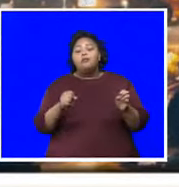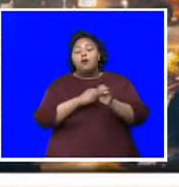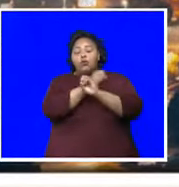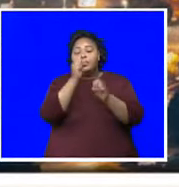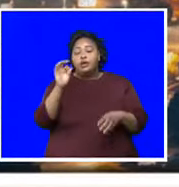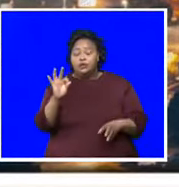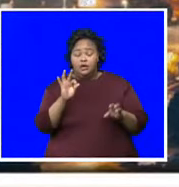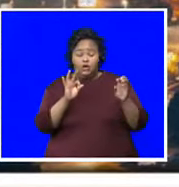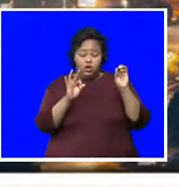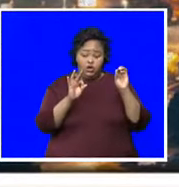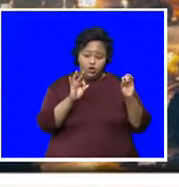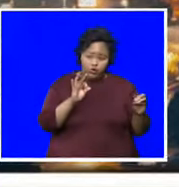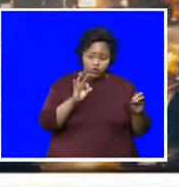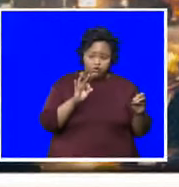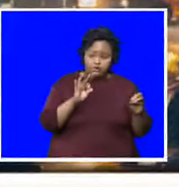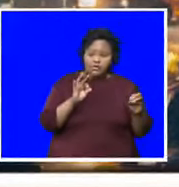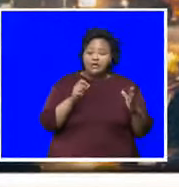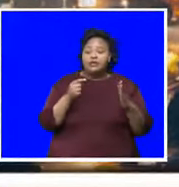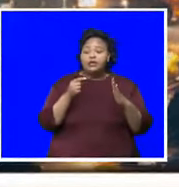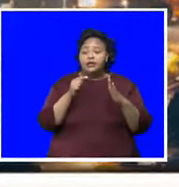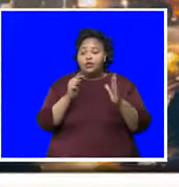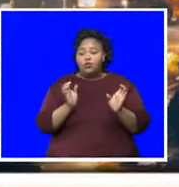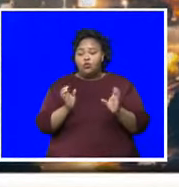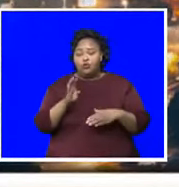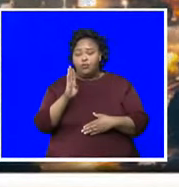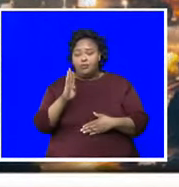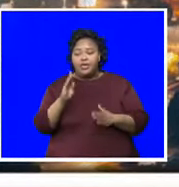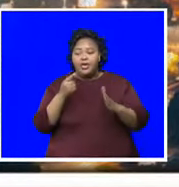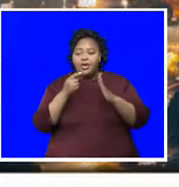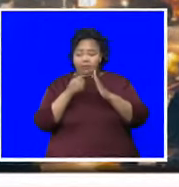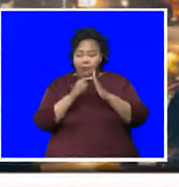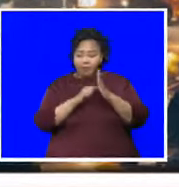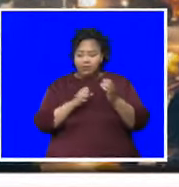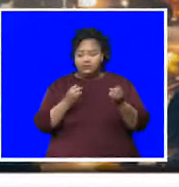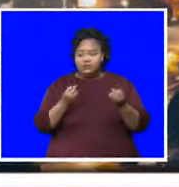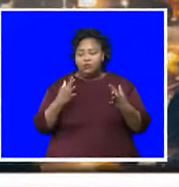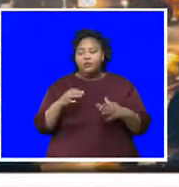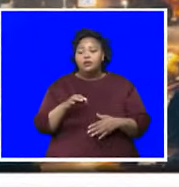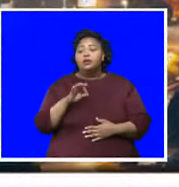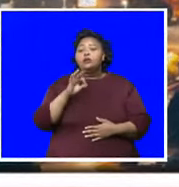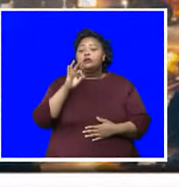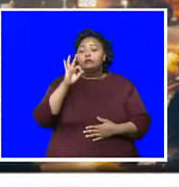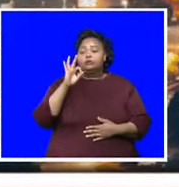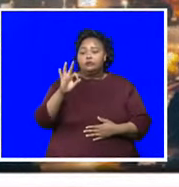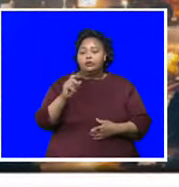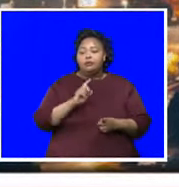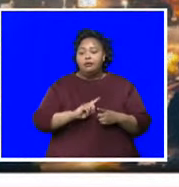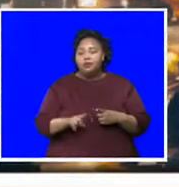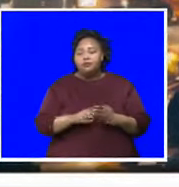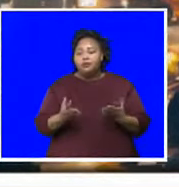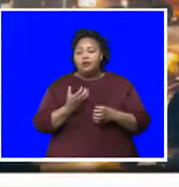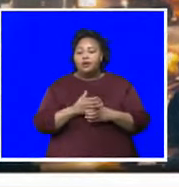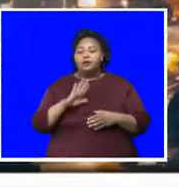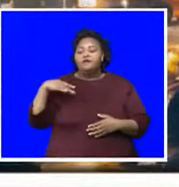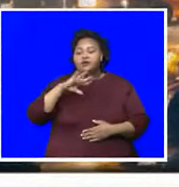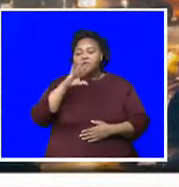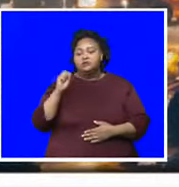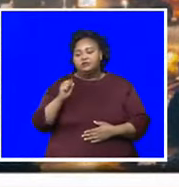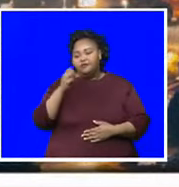Mauritius 3-0 in the COSAFA Cup Group B at a game that was played at Kings Wellington Stadium in